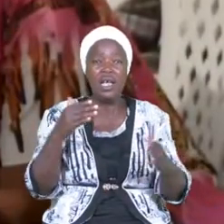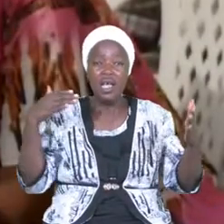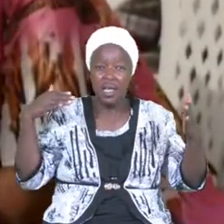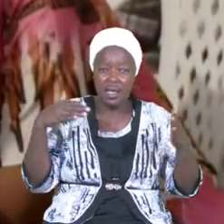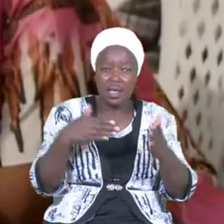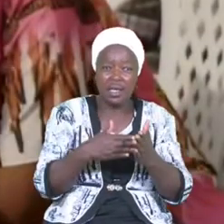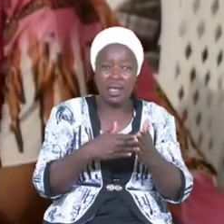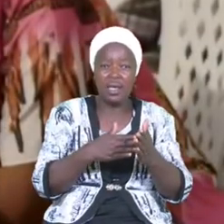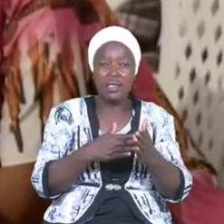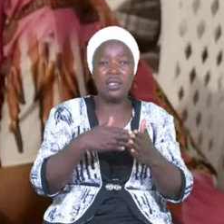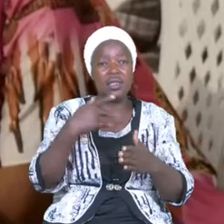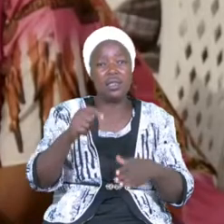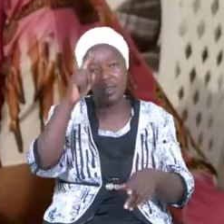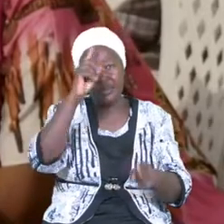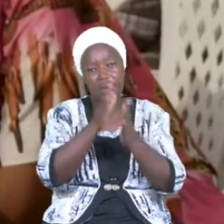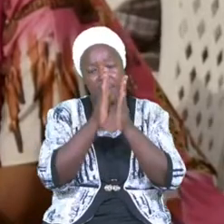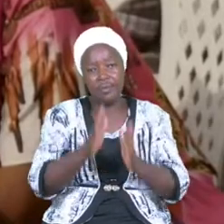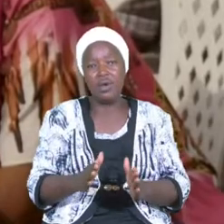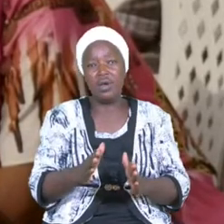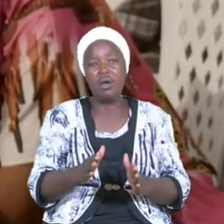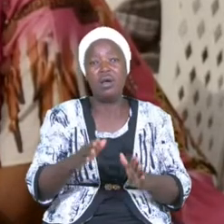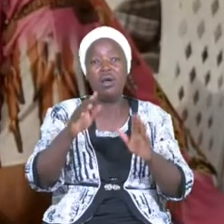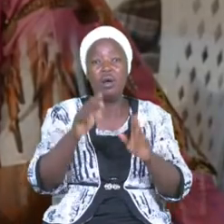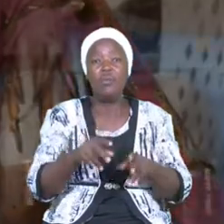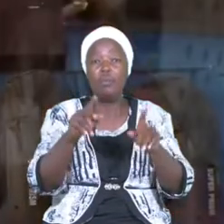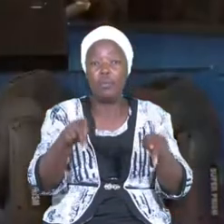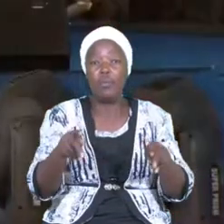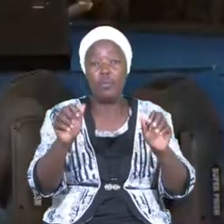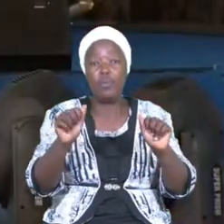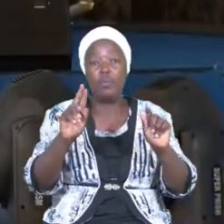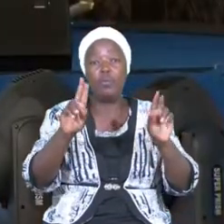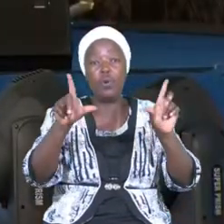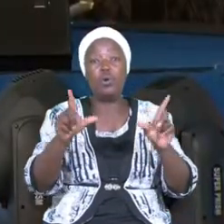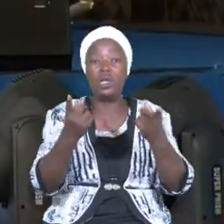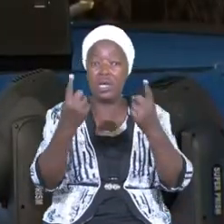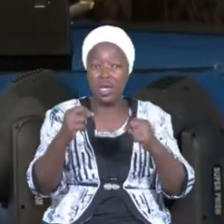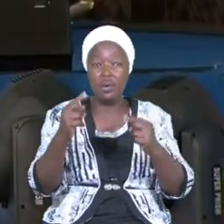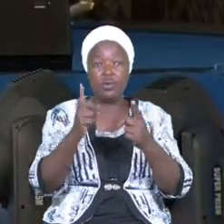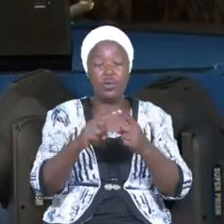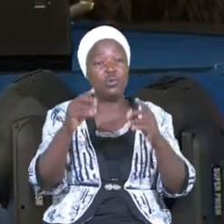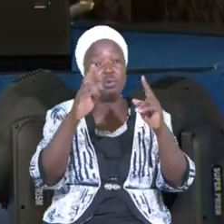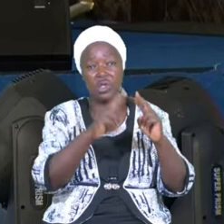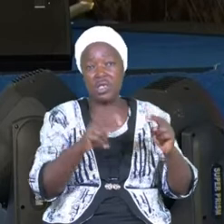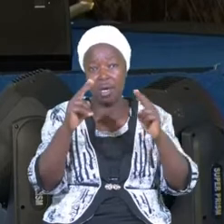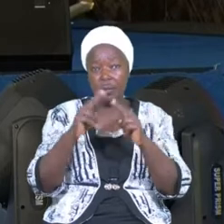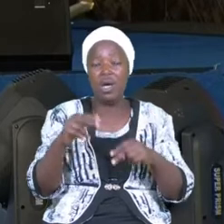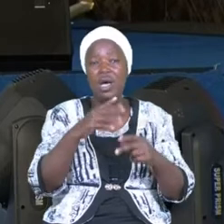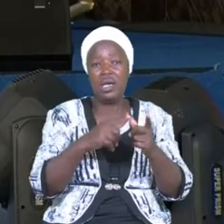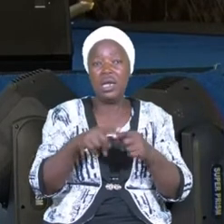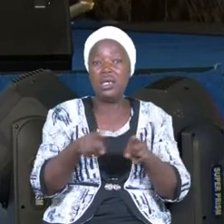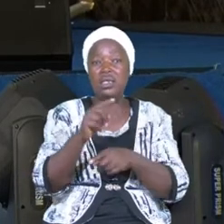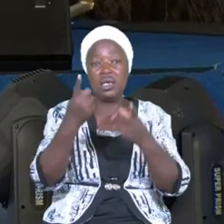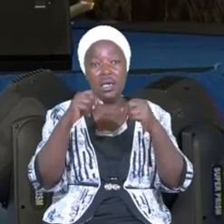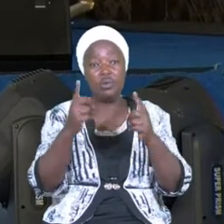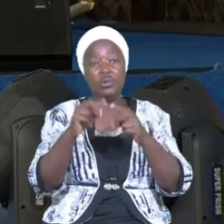the brethren. Paul came to town. And as Paul came to town, they knew that's